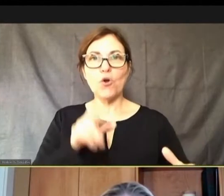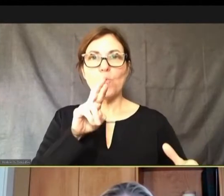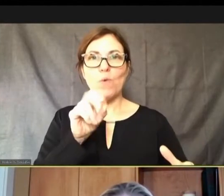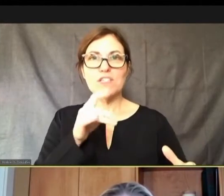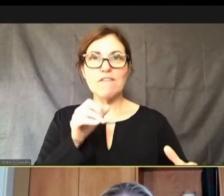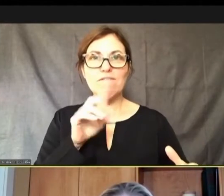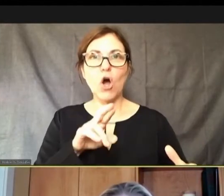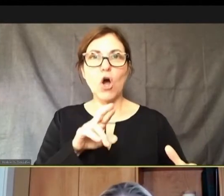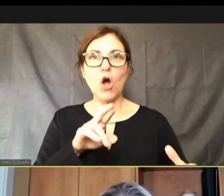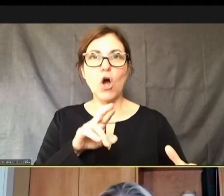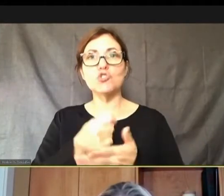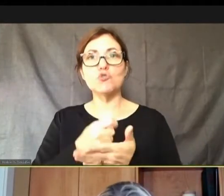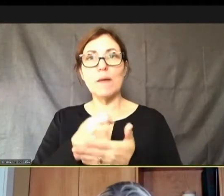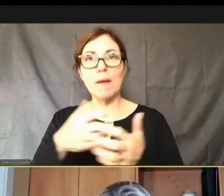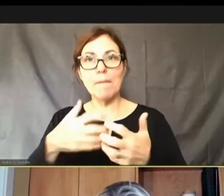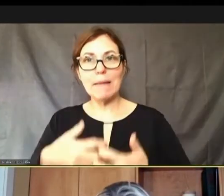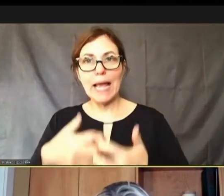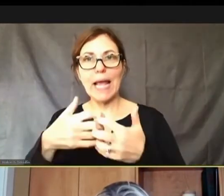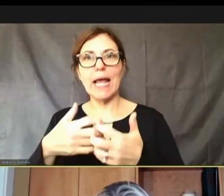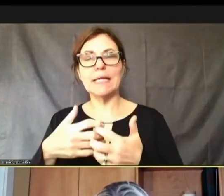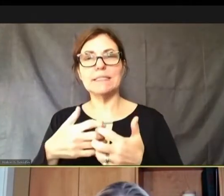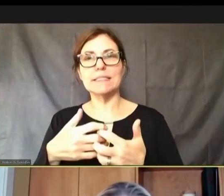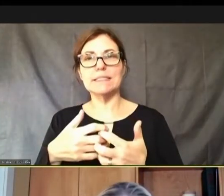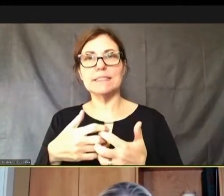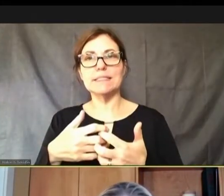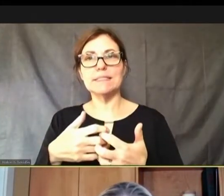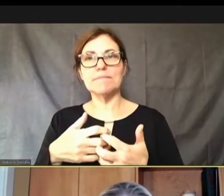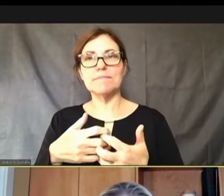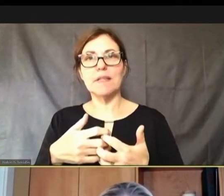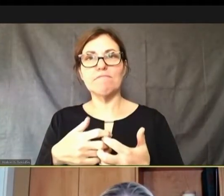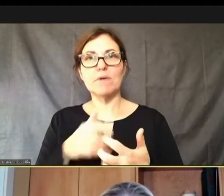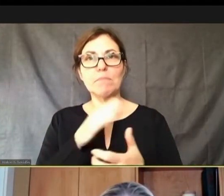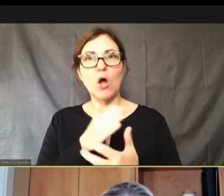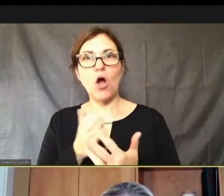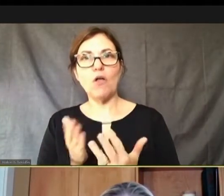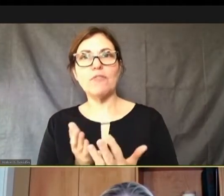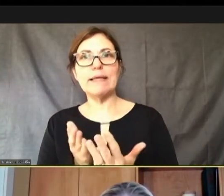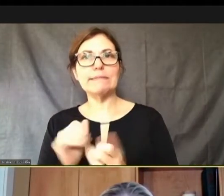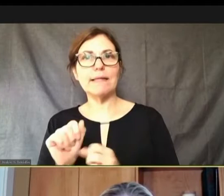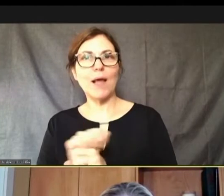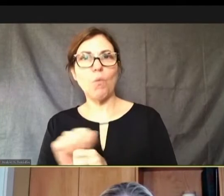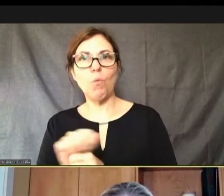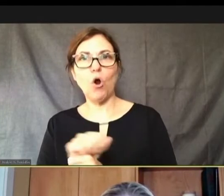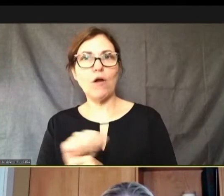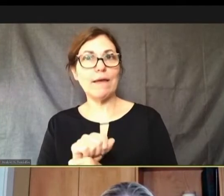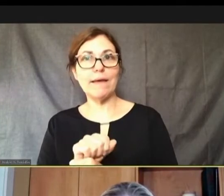single part working in the way that it should and being